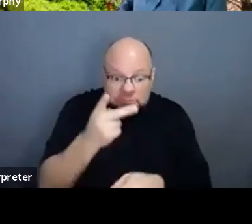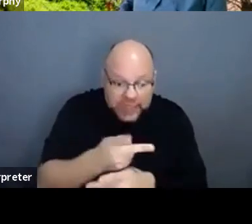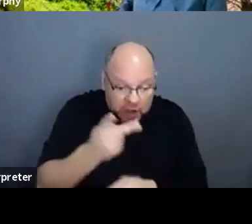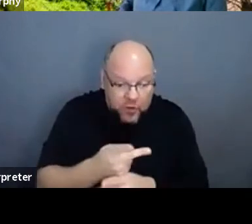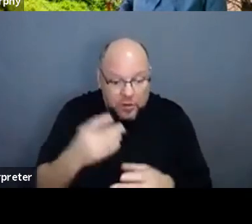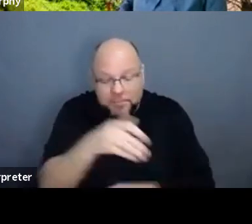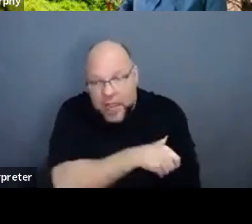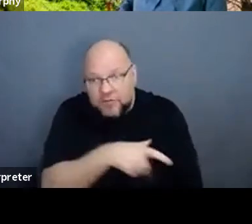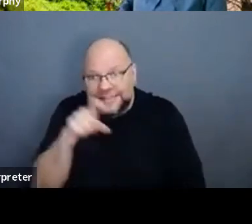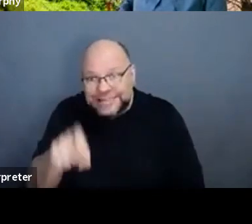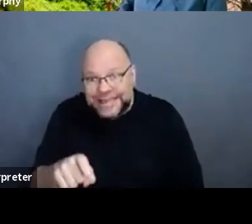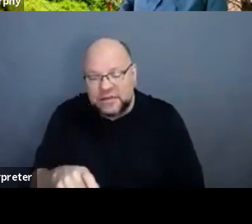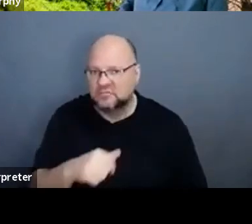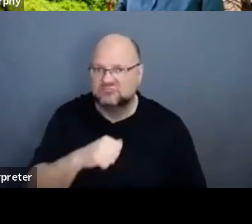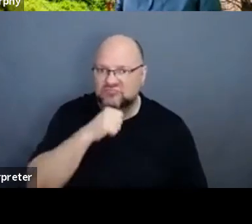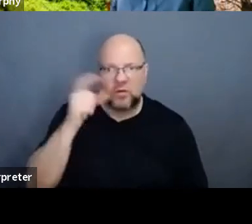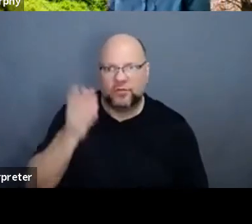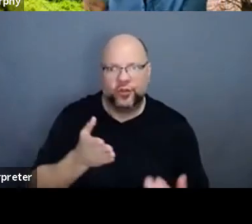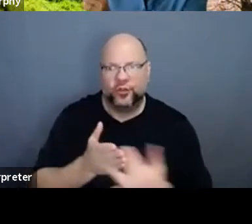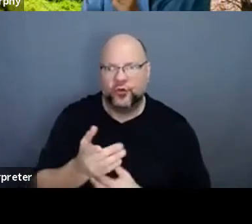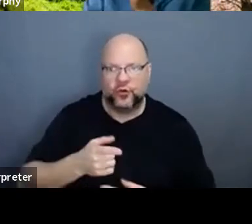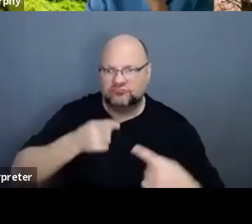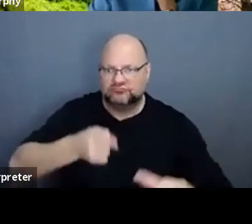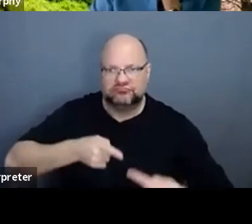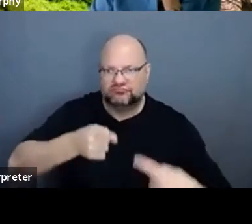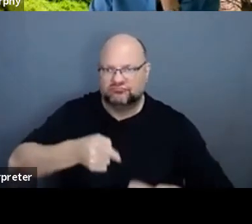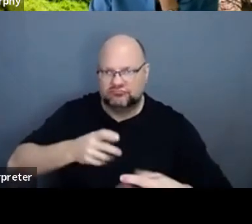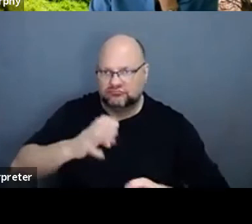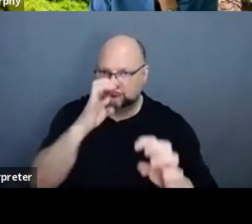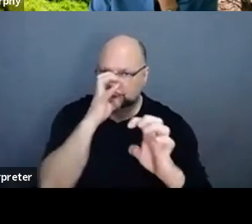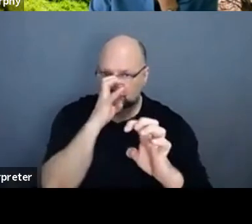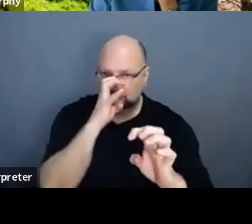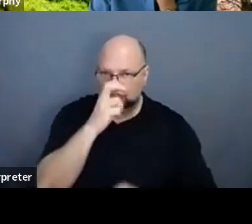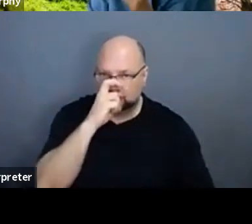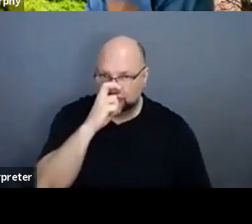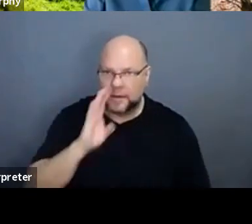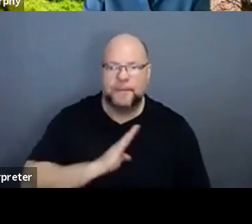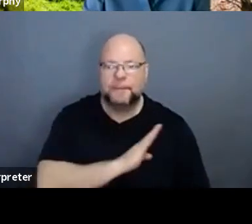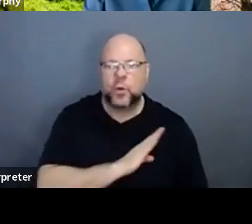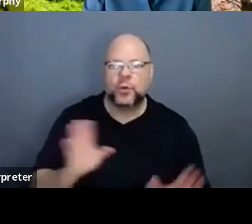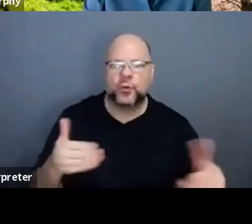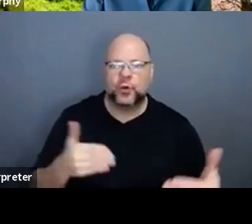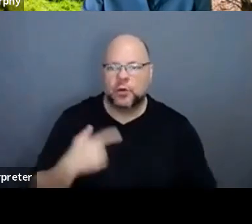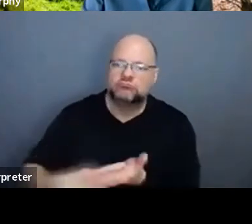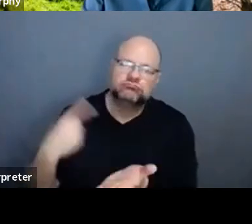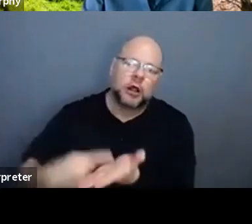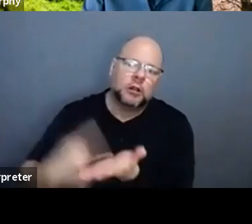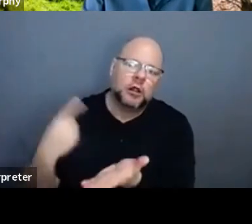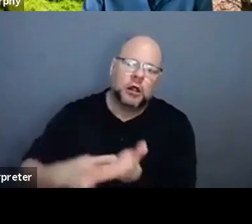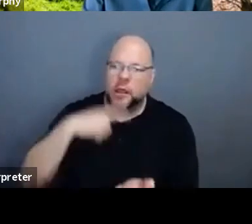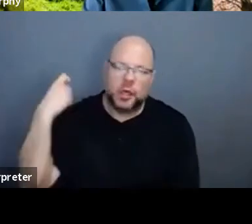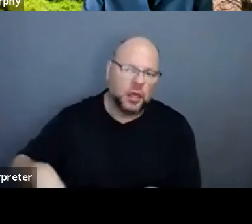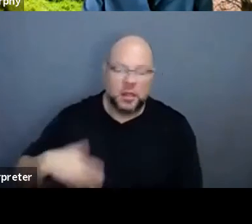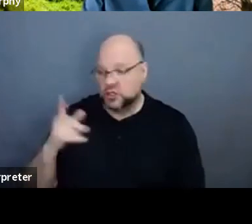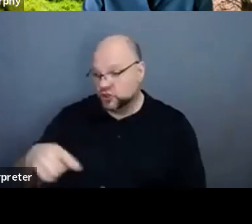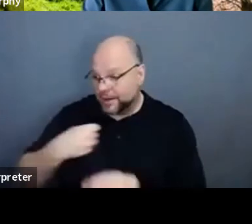needed don't have to go through the rigor of going through a boardroom, right? Should I make this or should I not make it? Would it